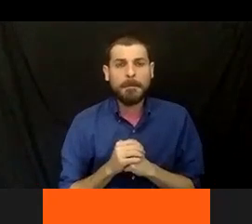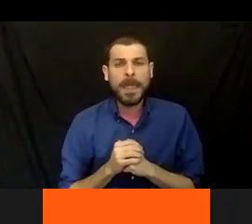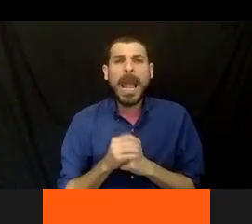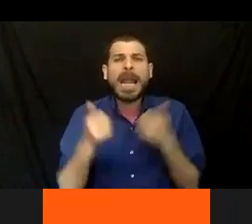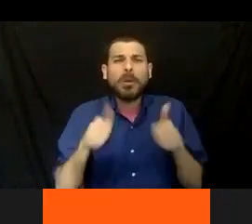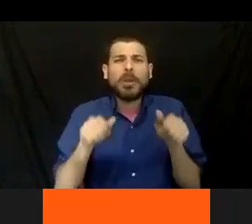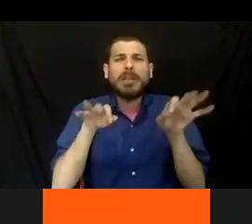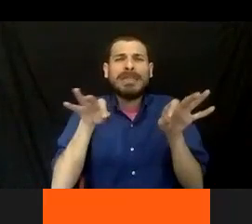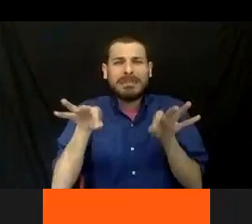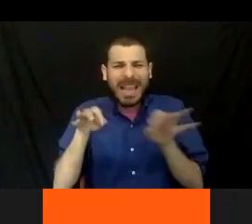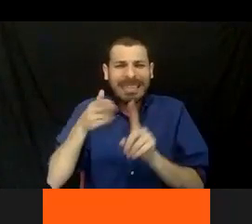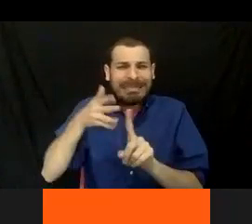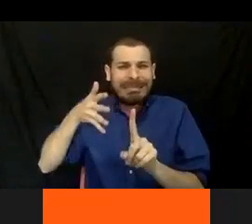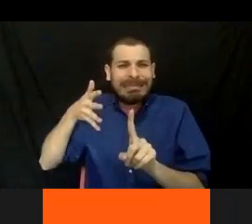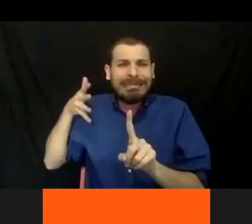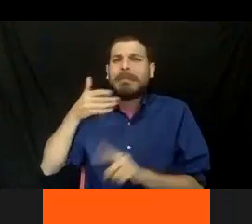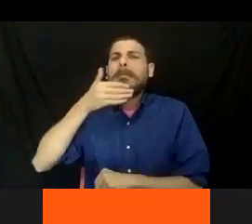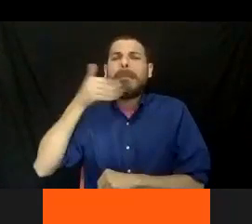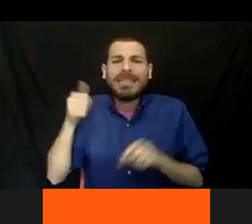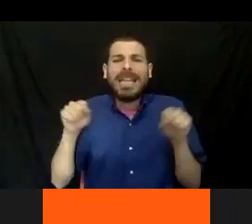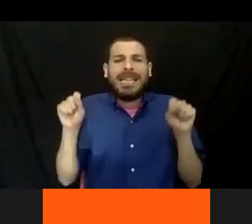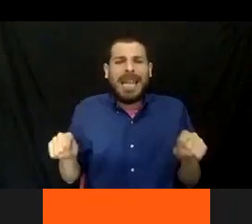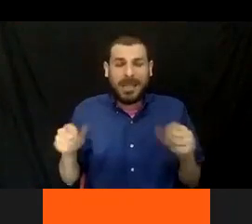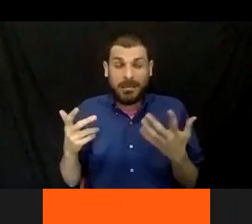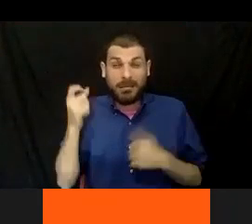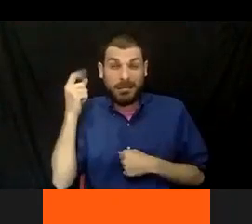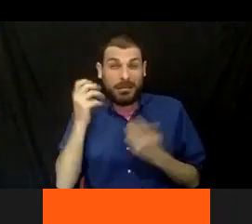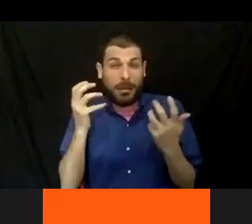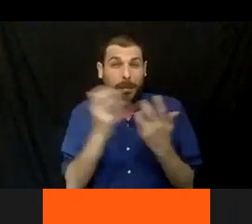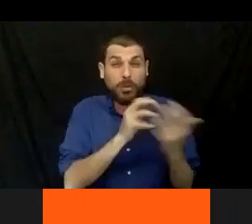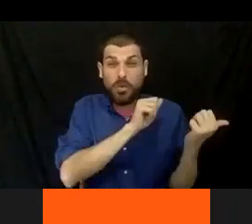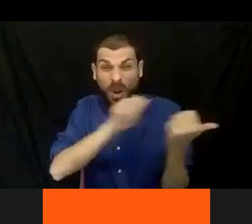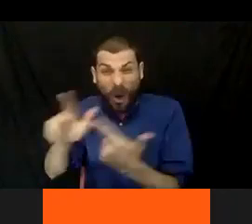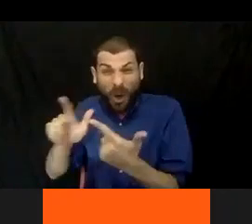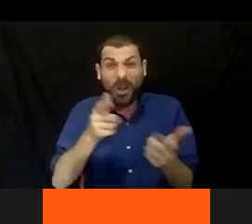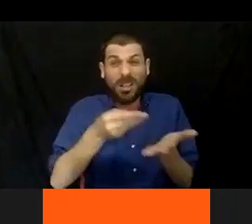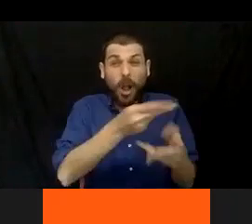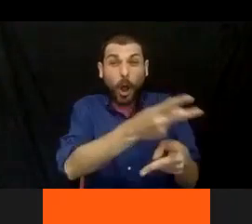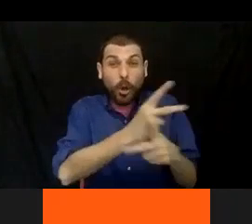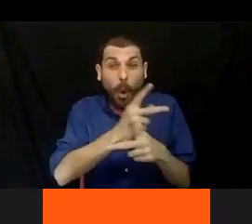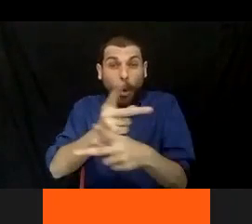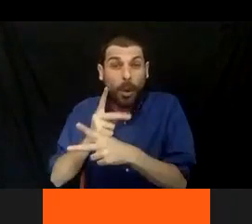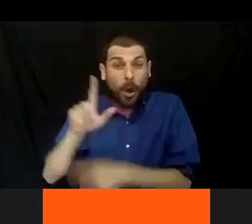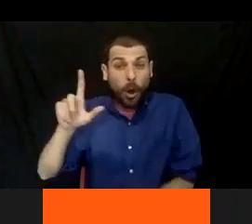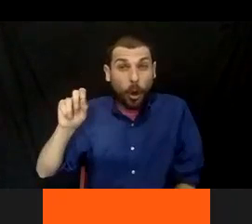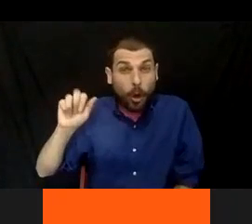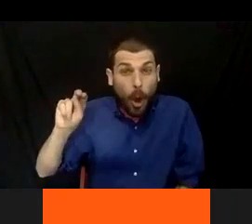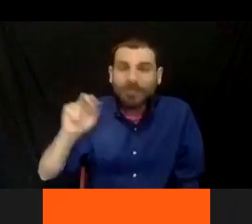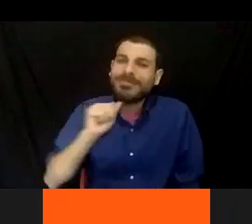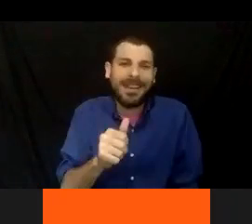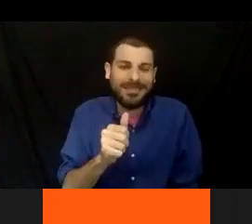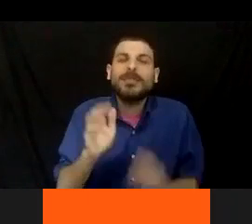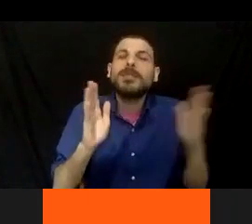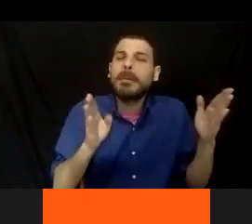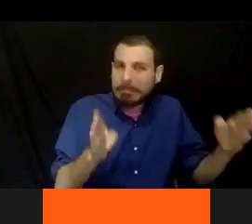CARES Act applies to certain loans and how it doesn't apply to others. So the CARES Act, it